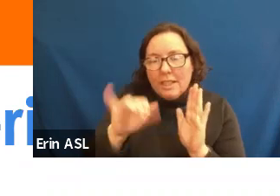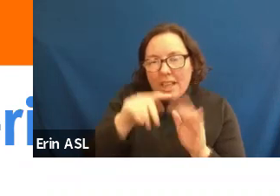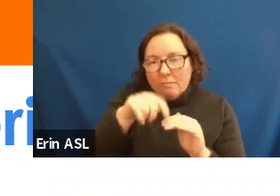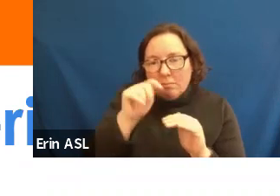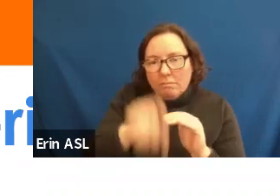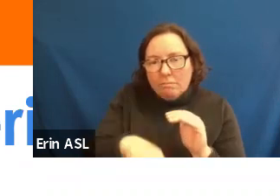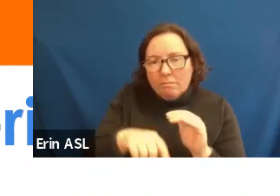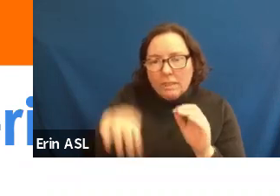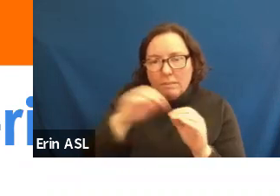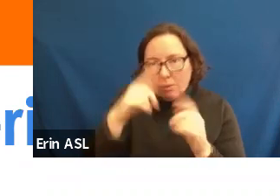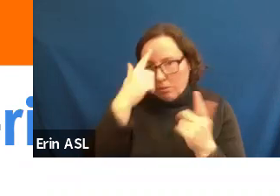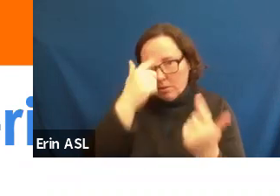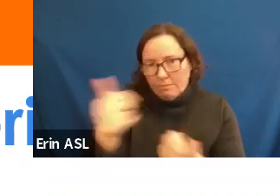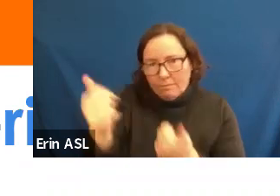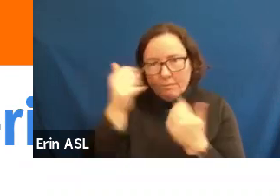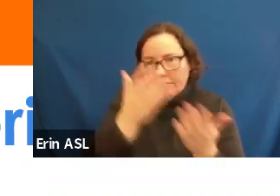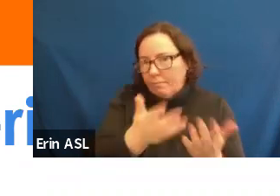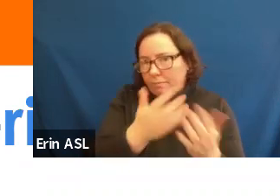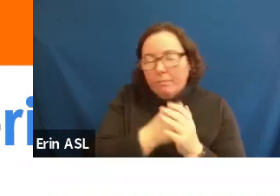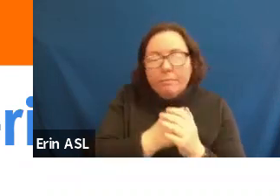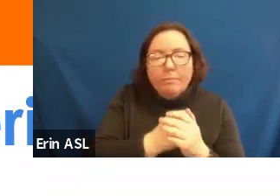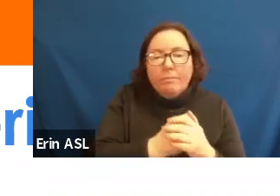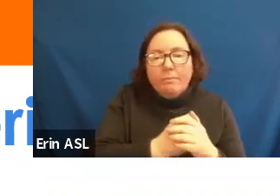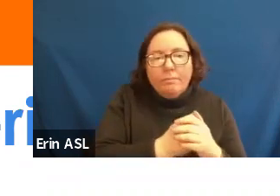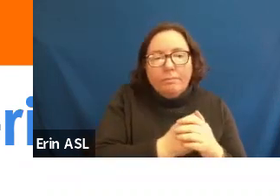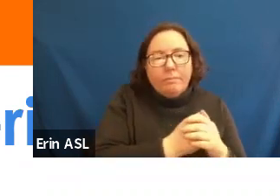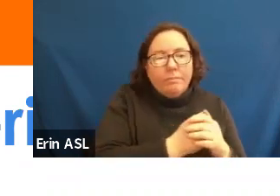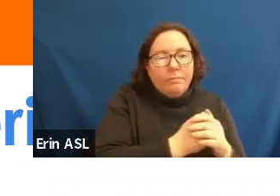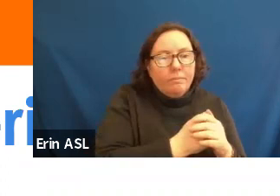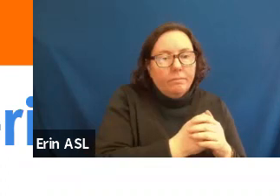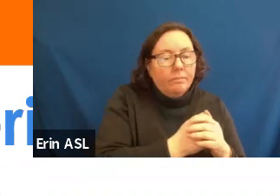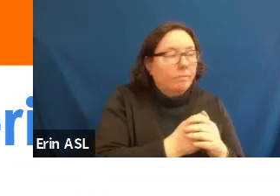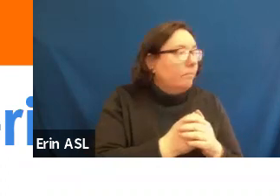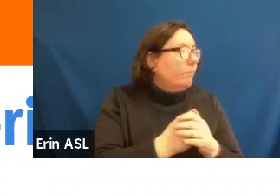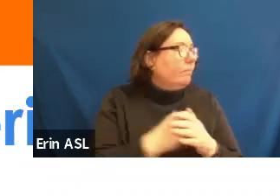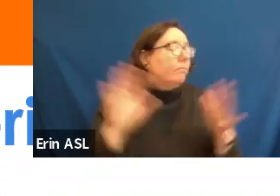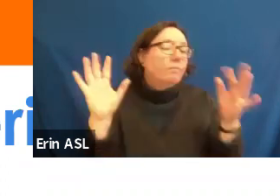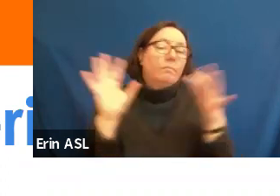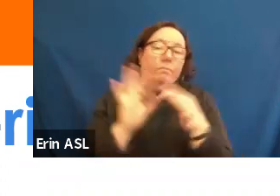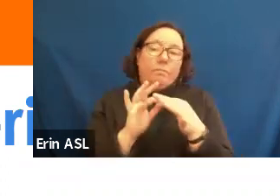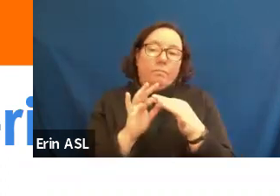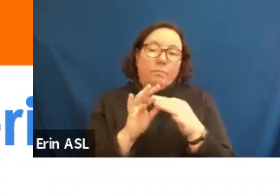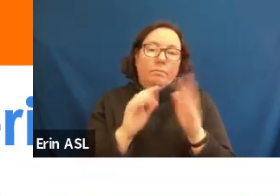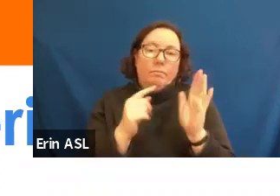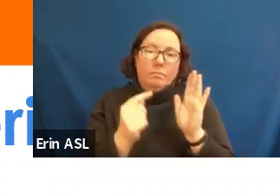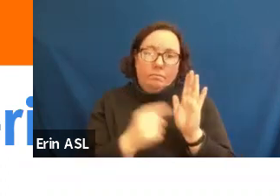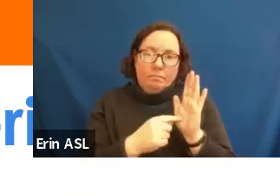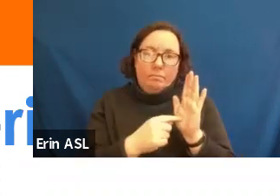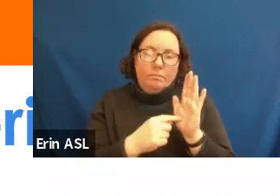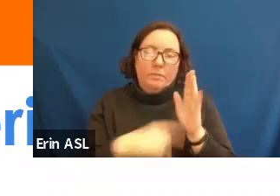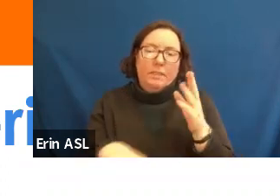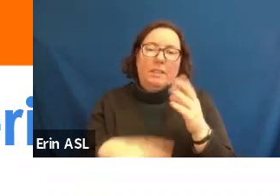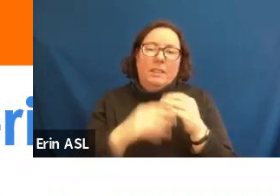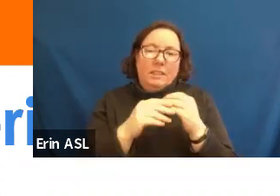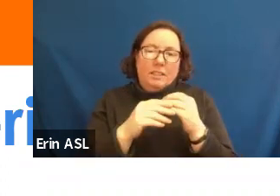bit more independently. The link there is to some